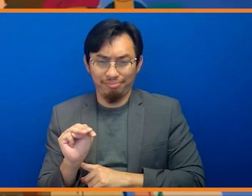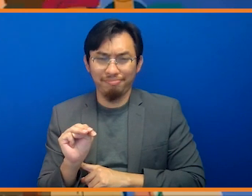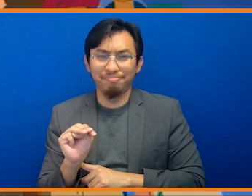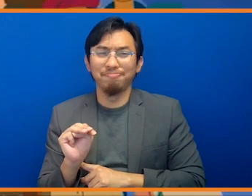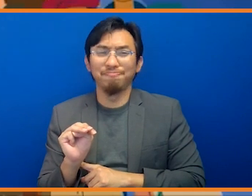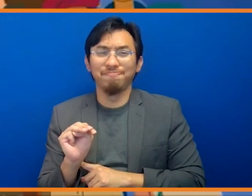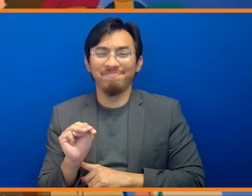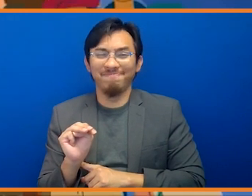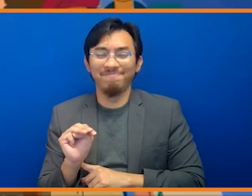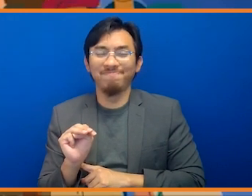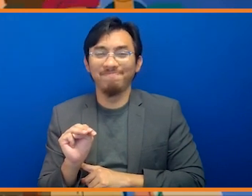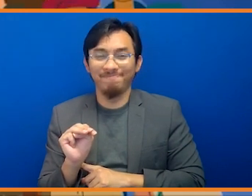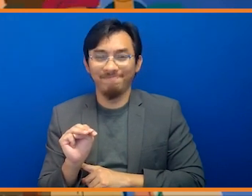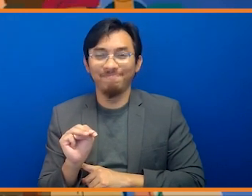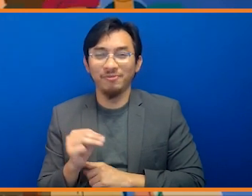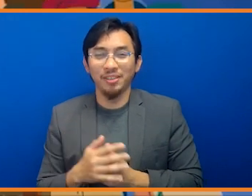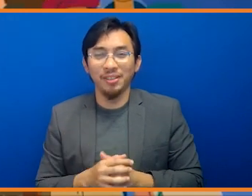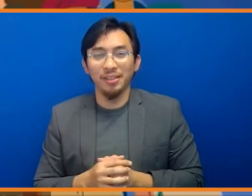poem,